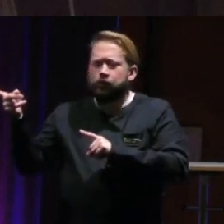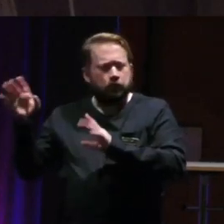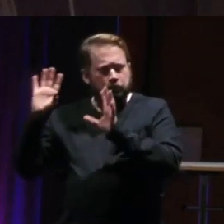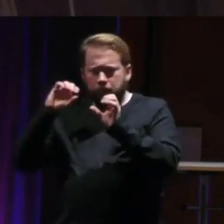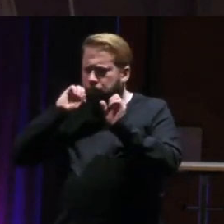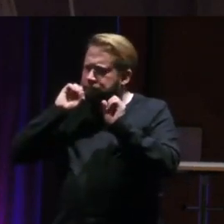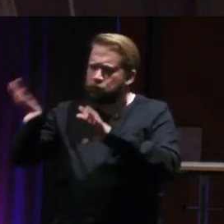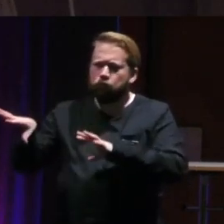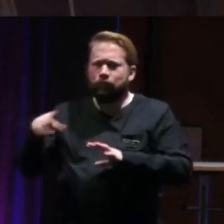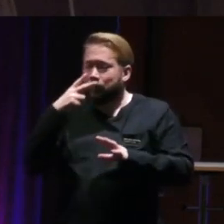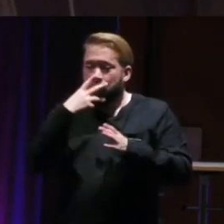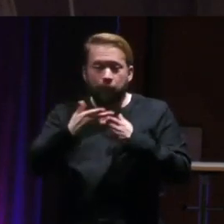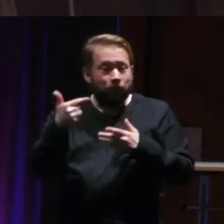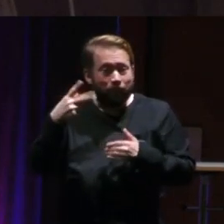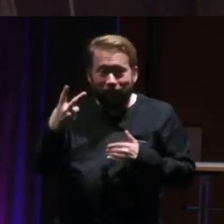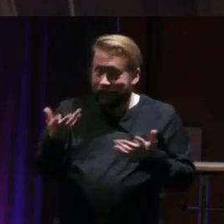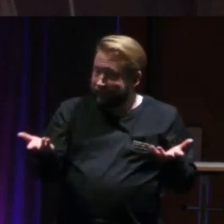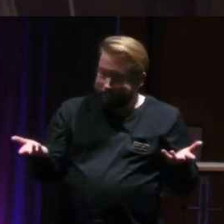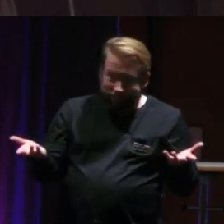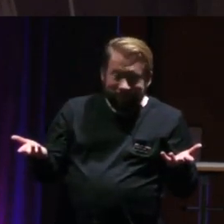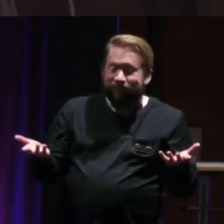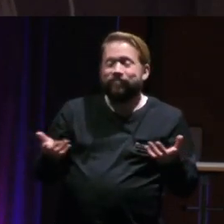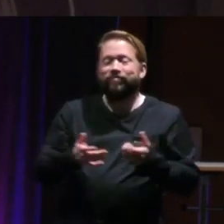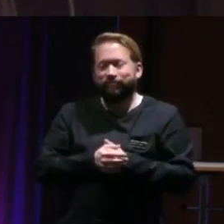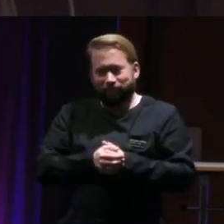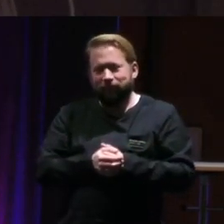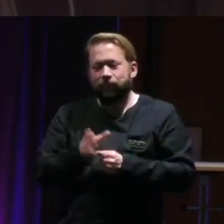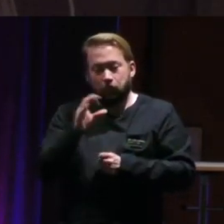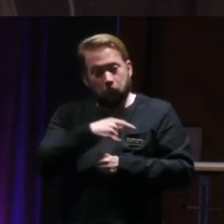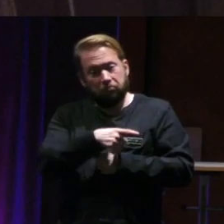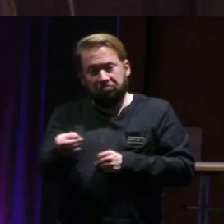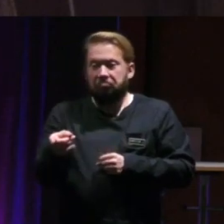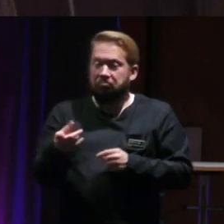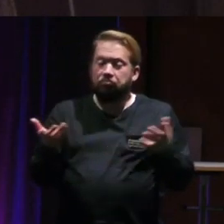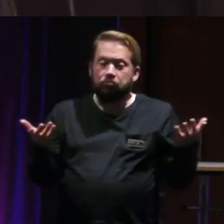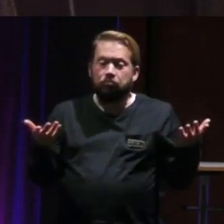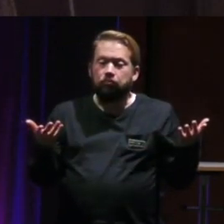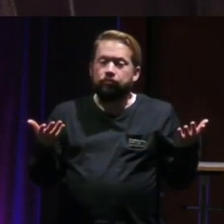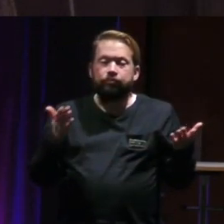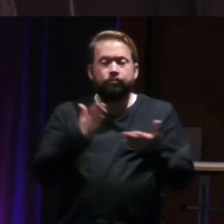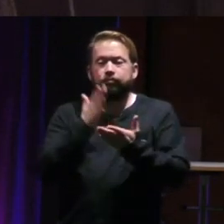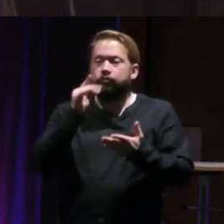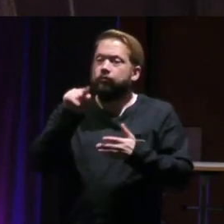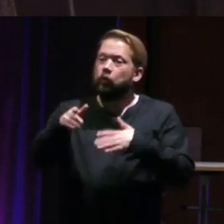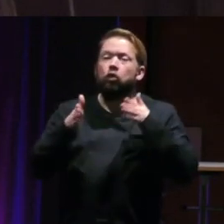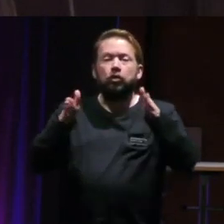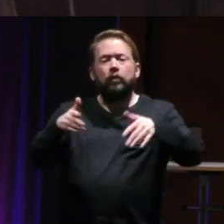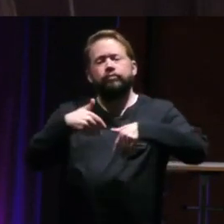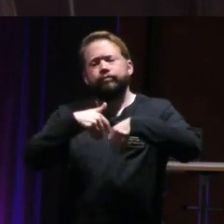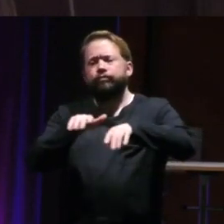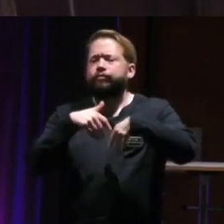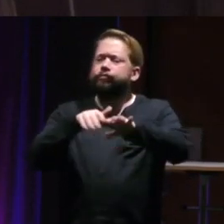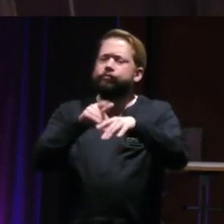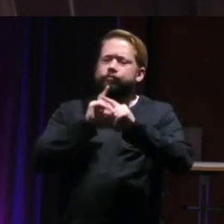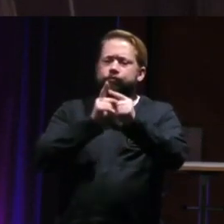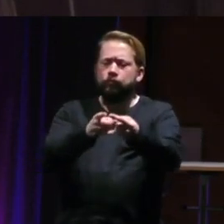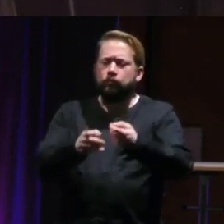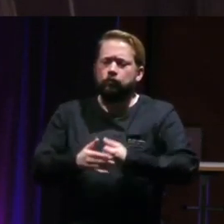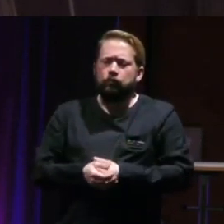watch it at all. And they just go to the streets, and we